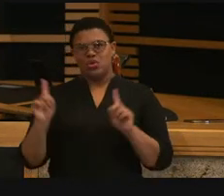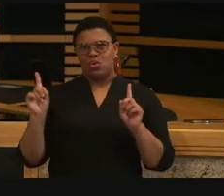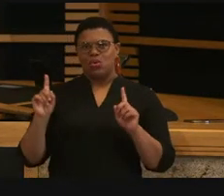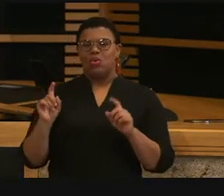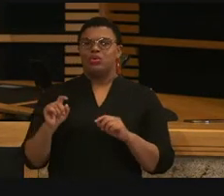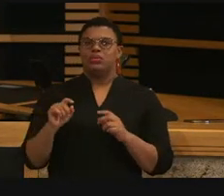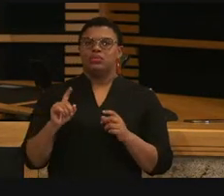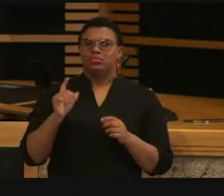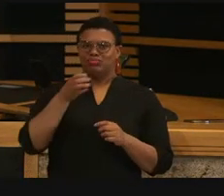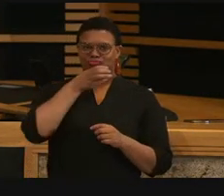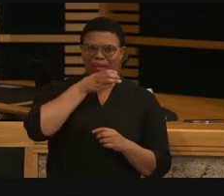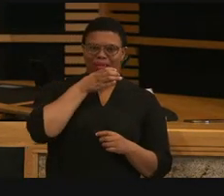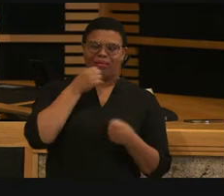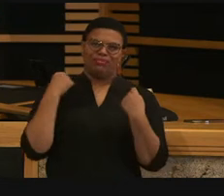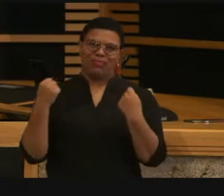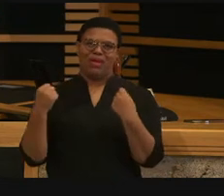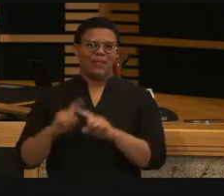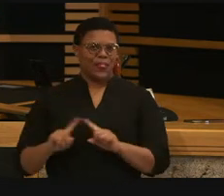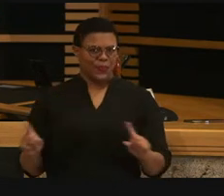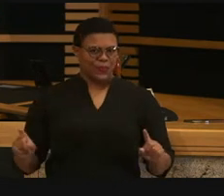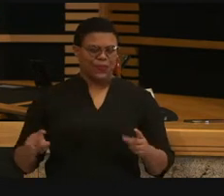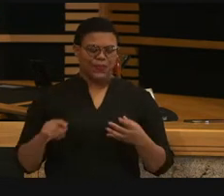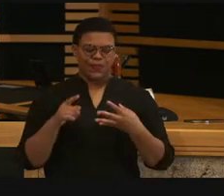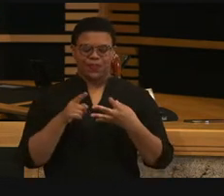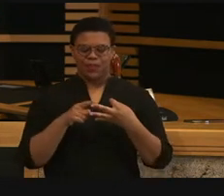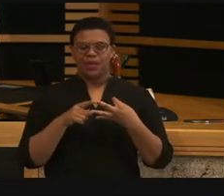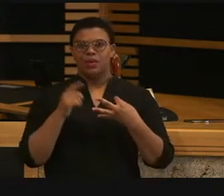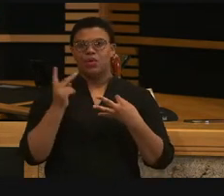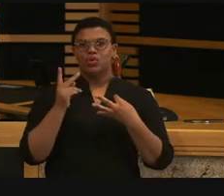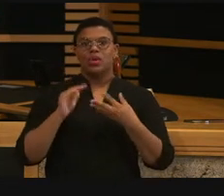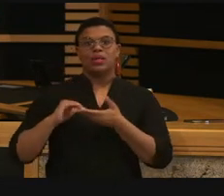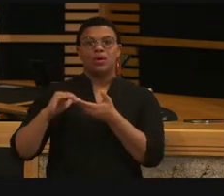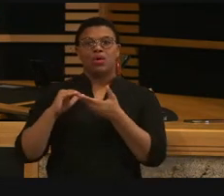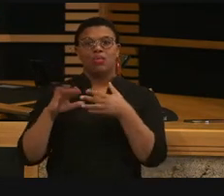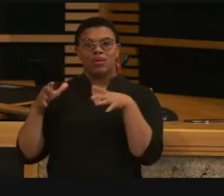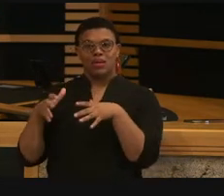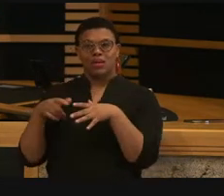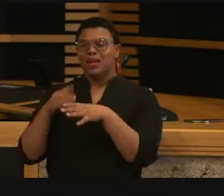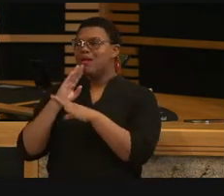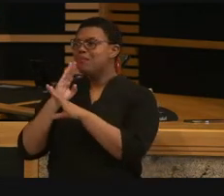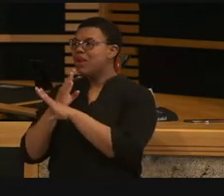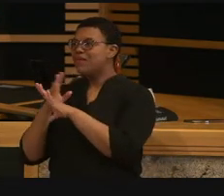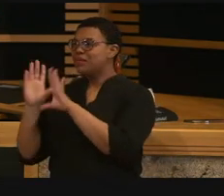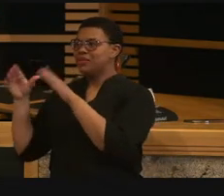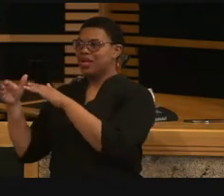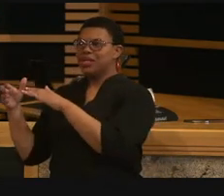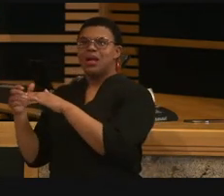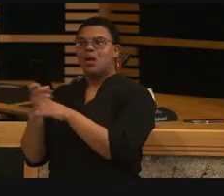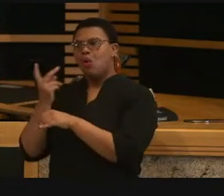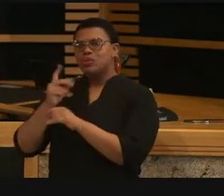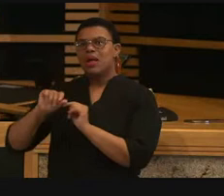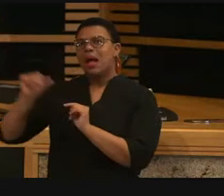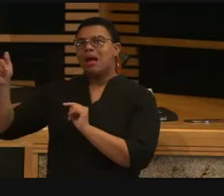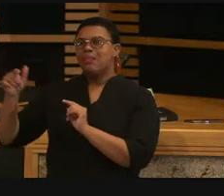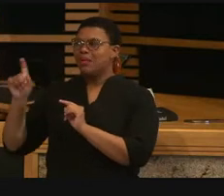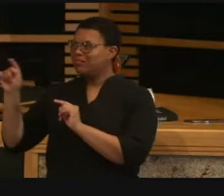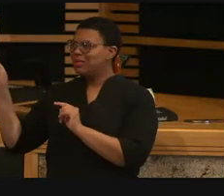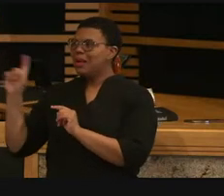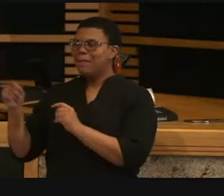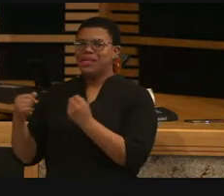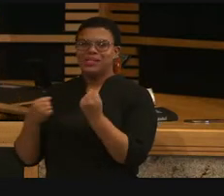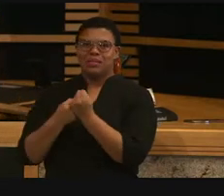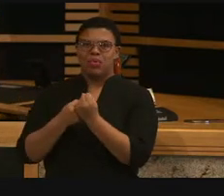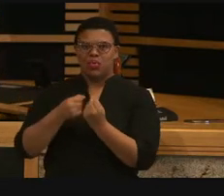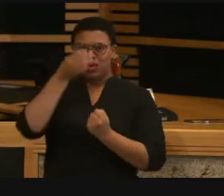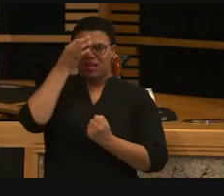driving. C, encouraging civil society organizations, the private sector, and other stakeholders to support government efforts